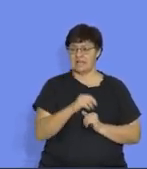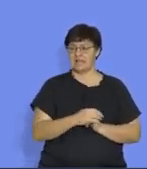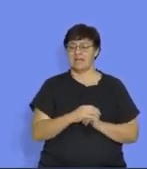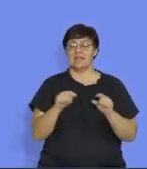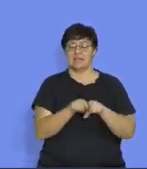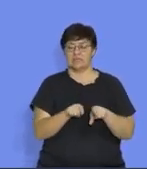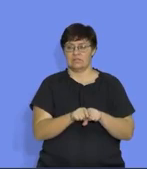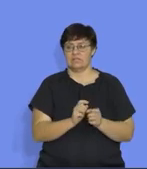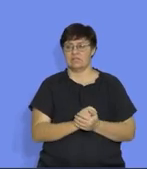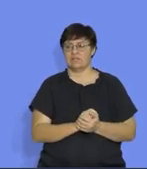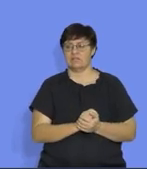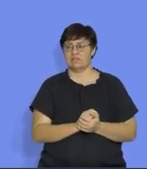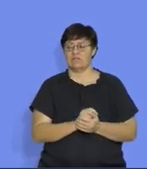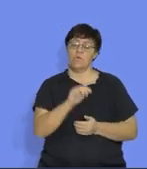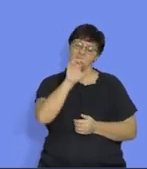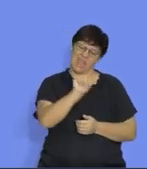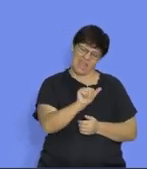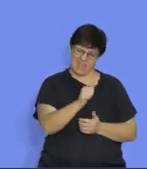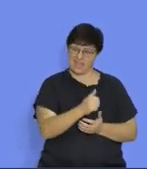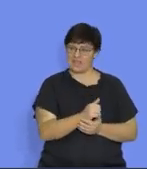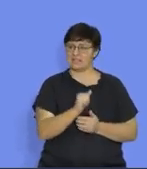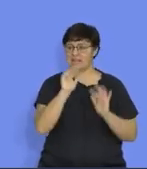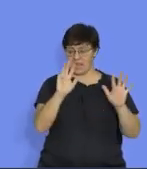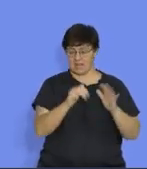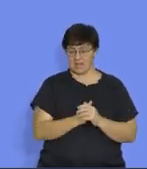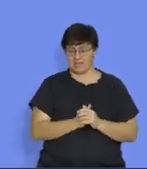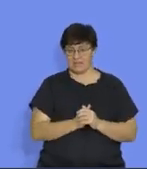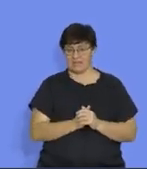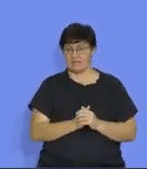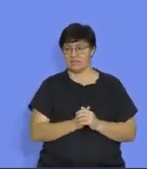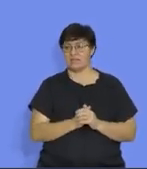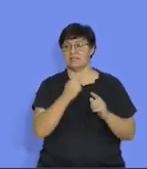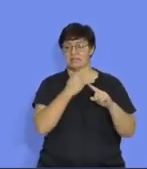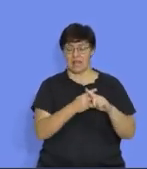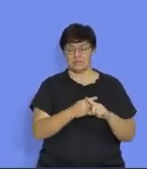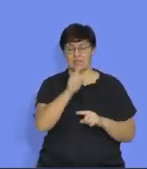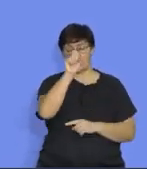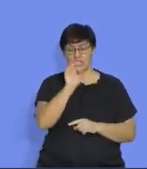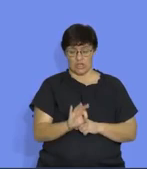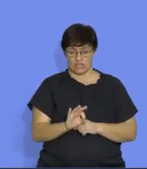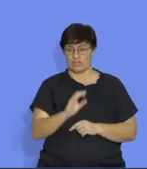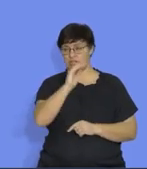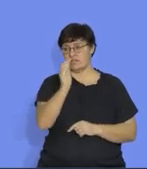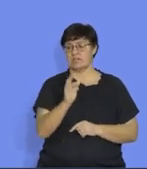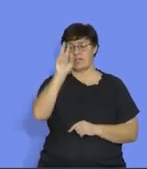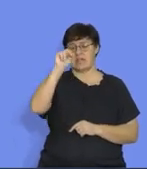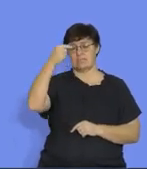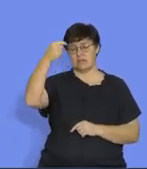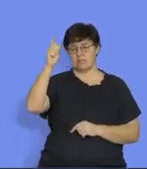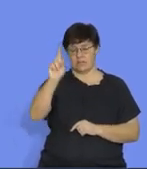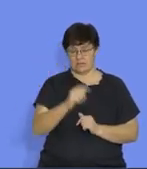to n, or A, which is 9, times a third to the power of